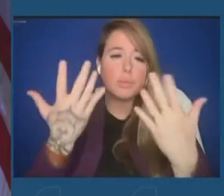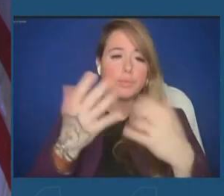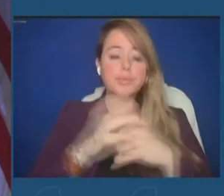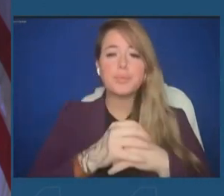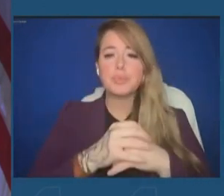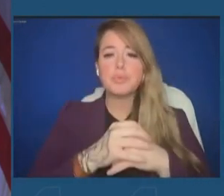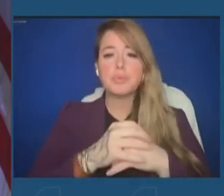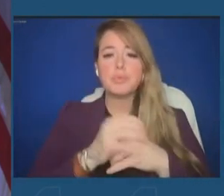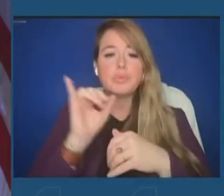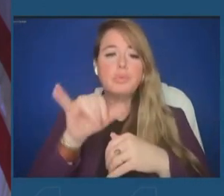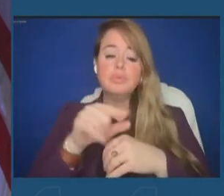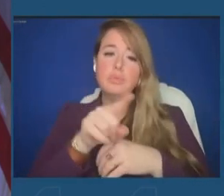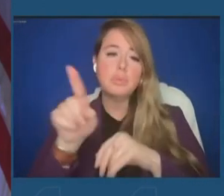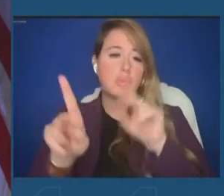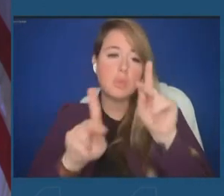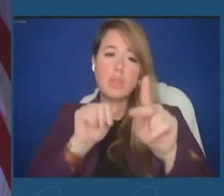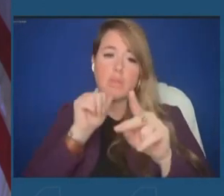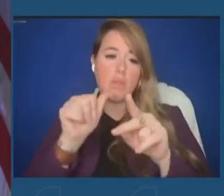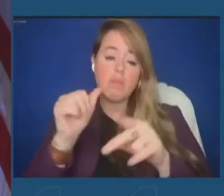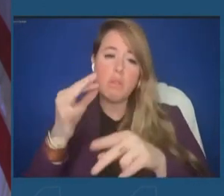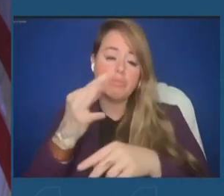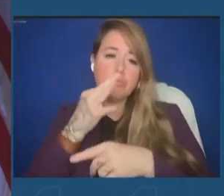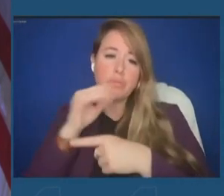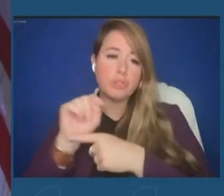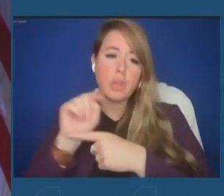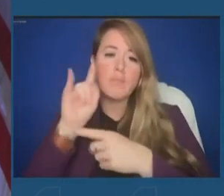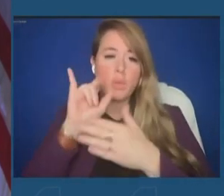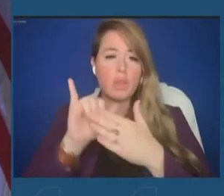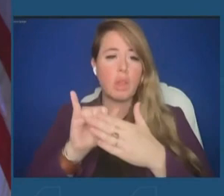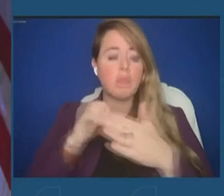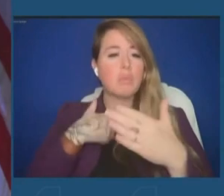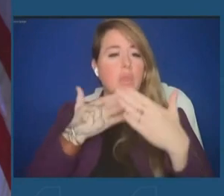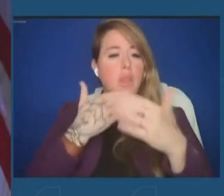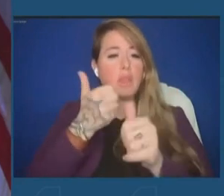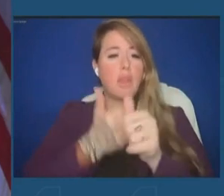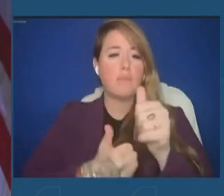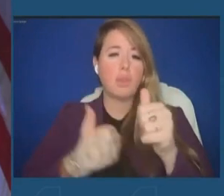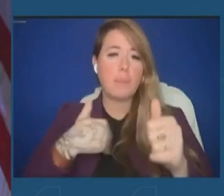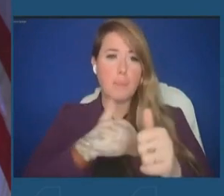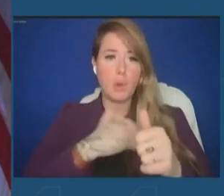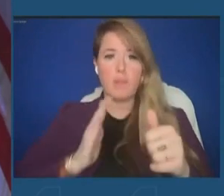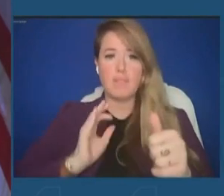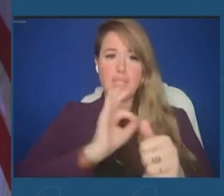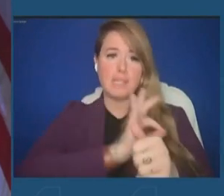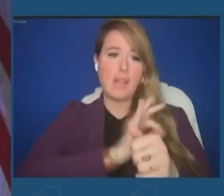These folks aren't trained in this type of work, so I want to thank each and every one of the members of my staff who did that.